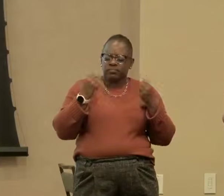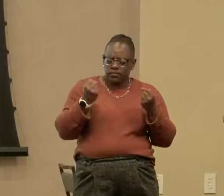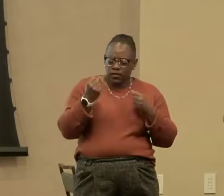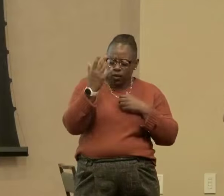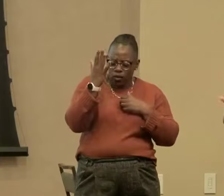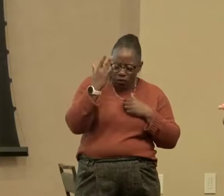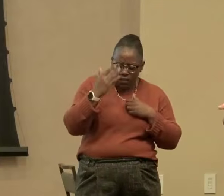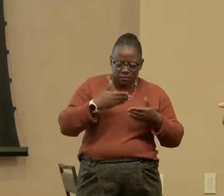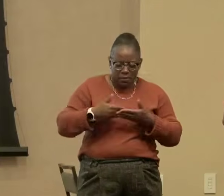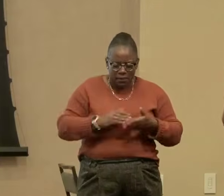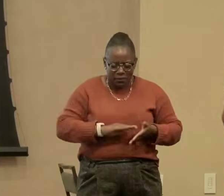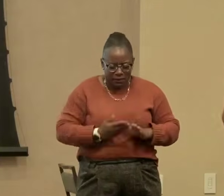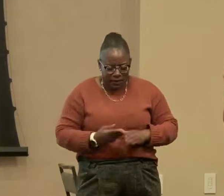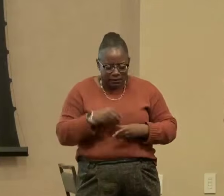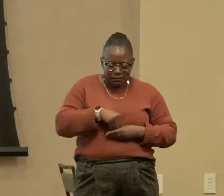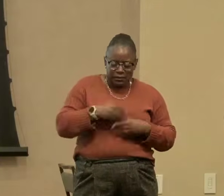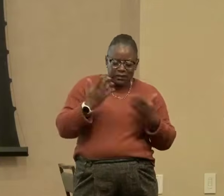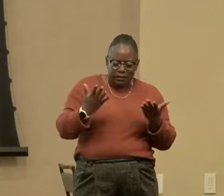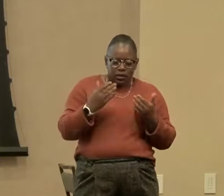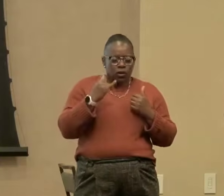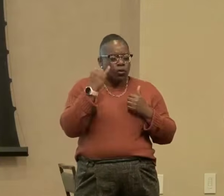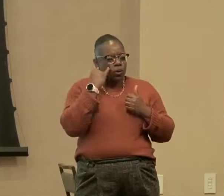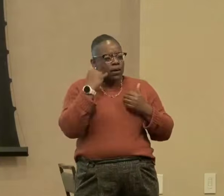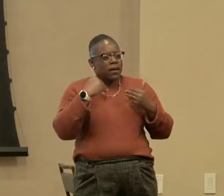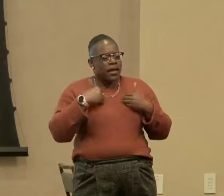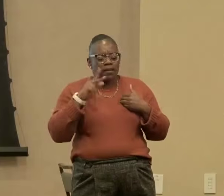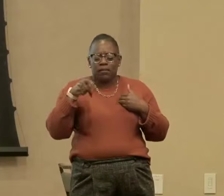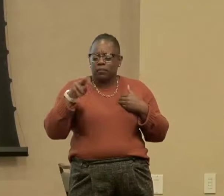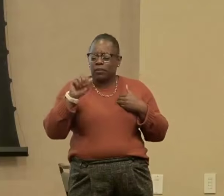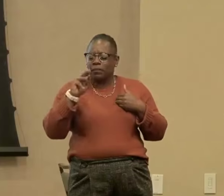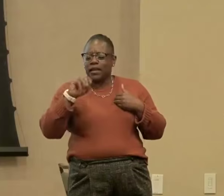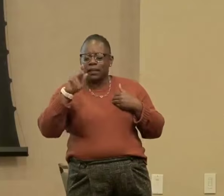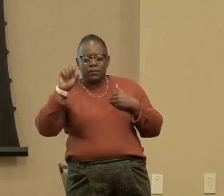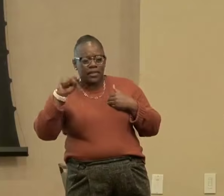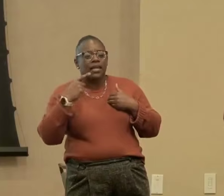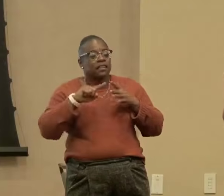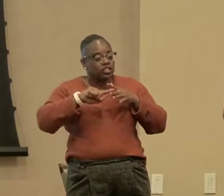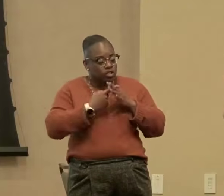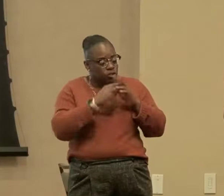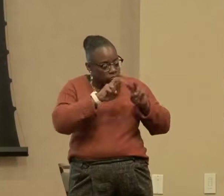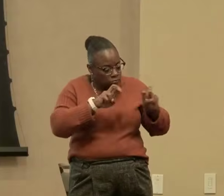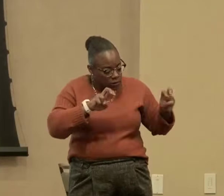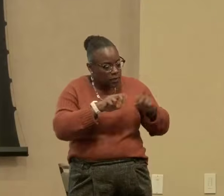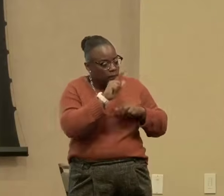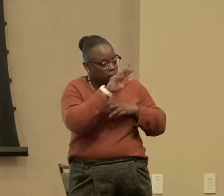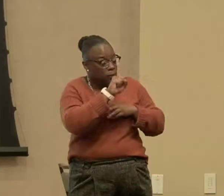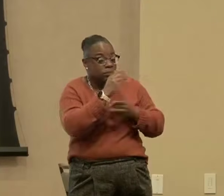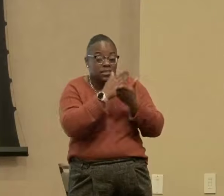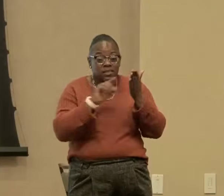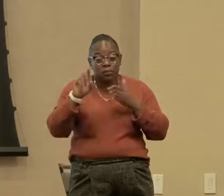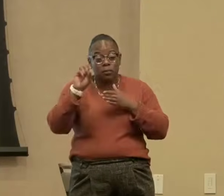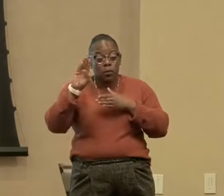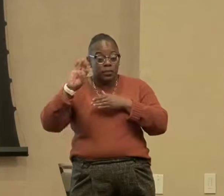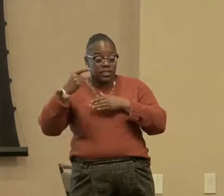having miscarriages? Why am I having preeclampsia? That should for sure start a workup for lupus. And I know some good OB-GYNs will do that.